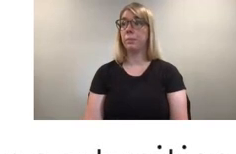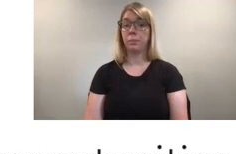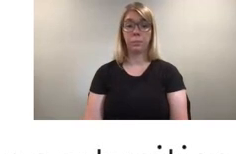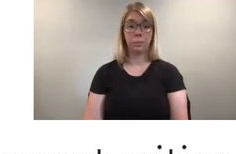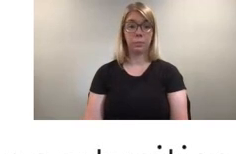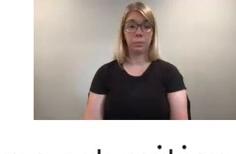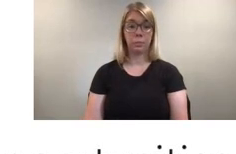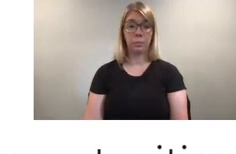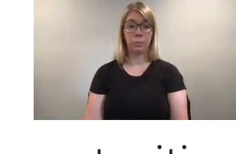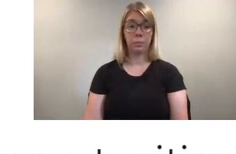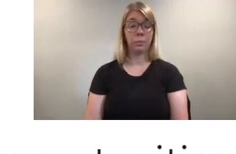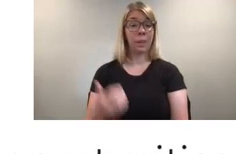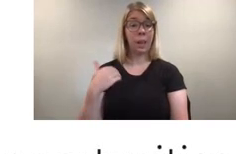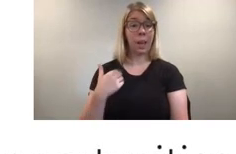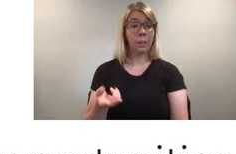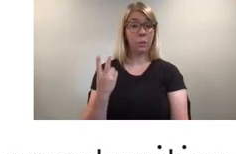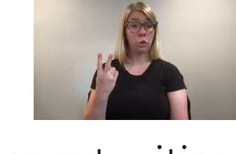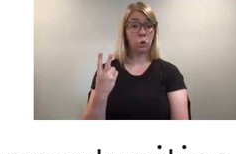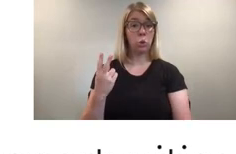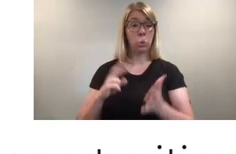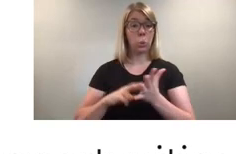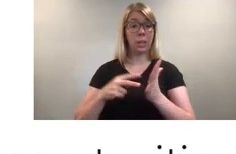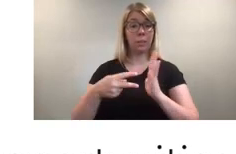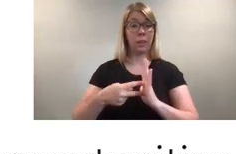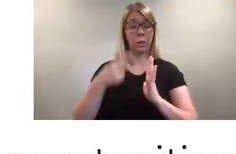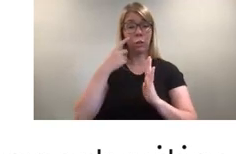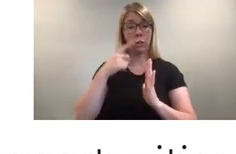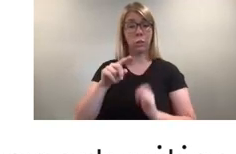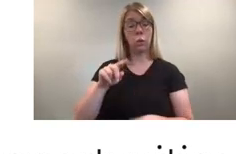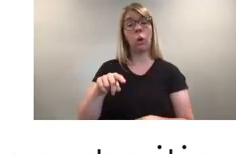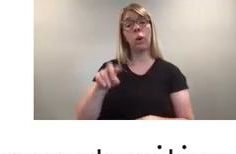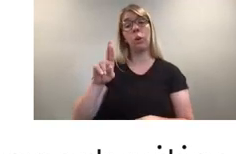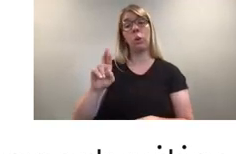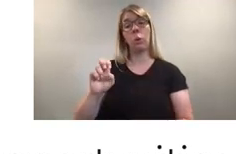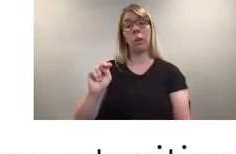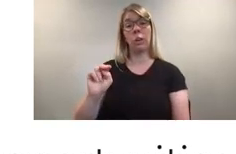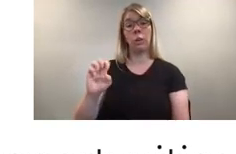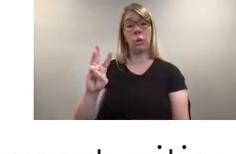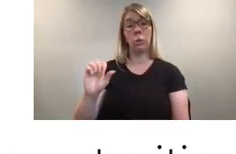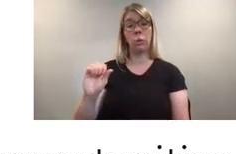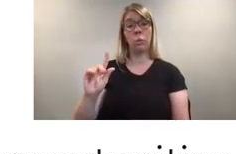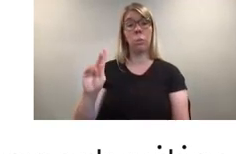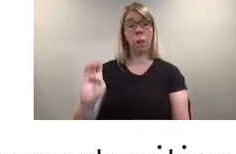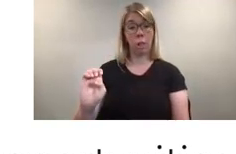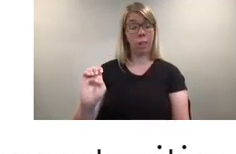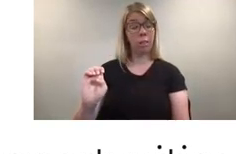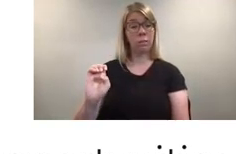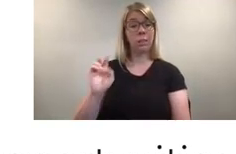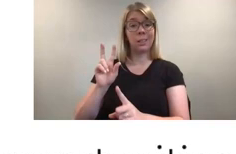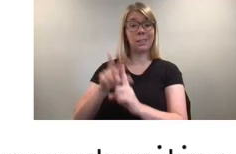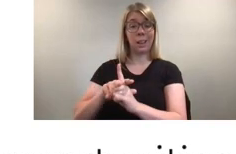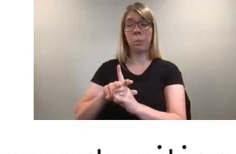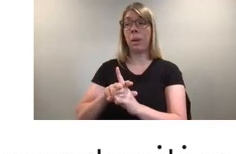So here are two definitions of for renewable assignments. And I think they both really focus on how you